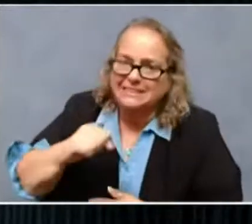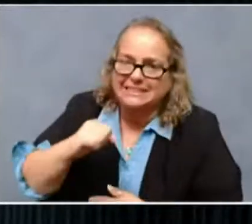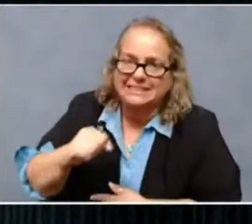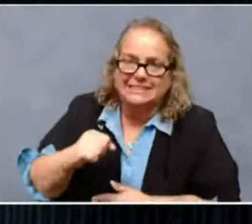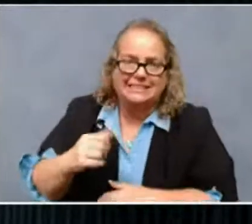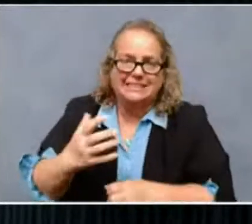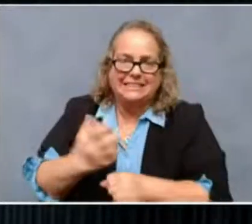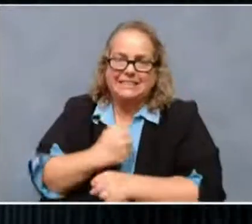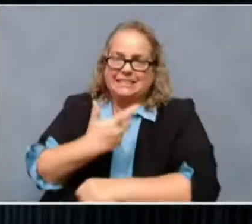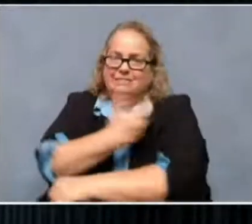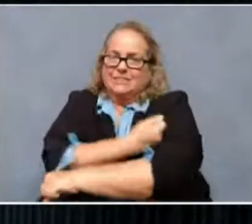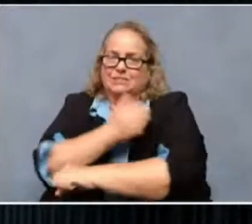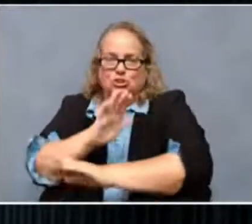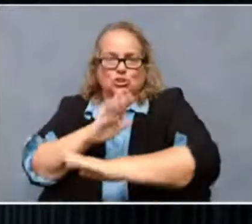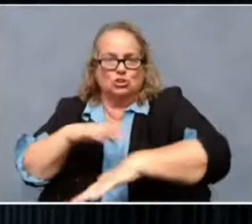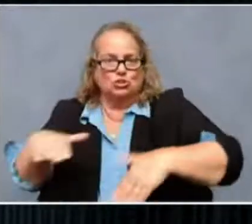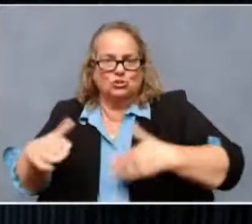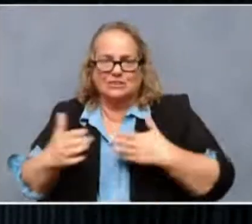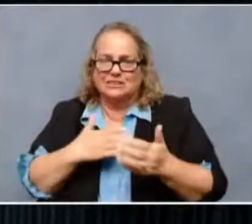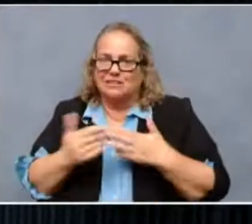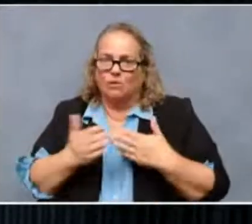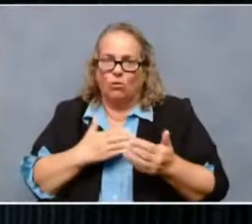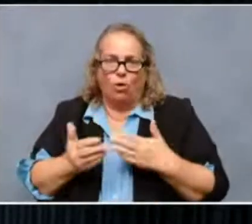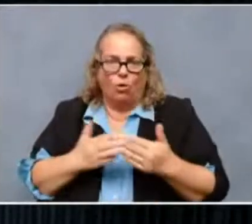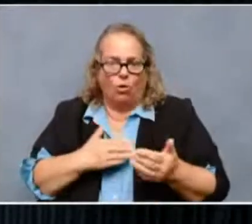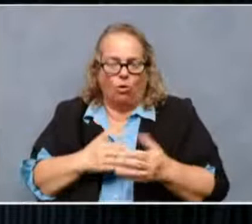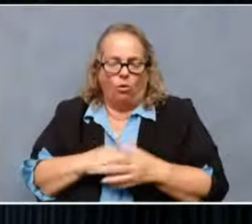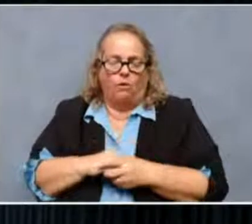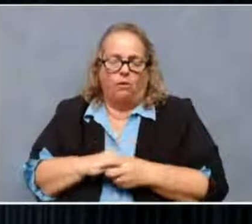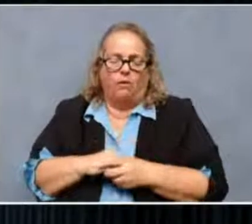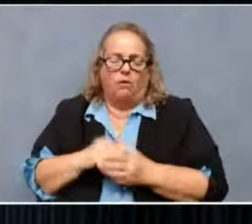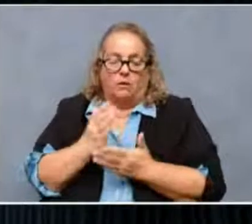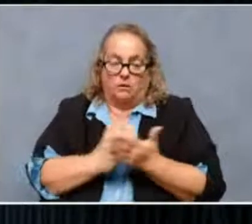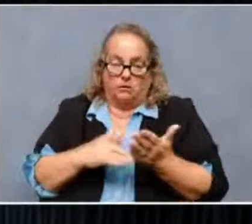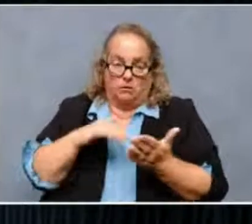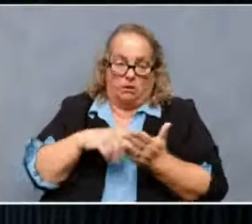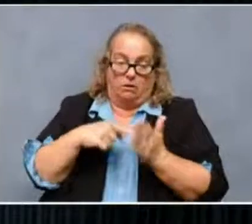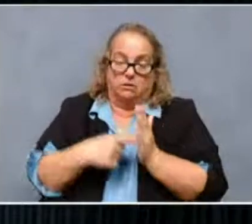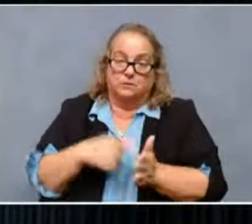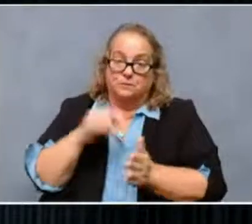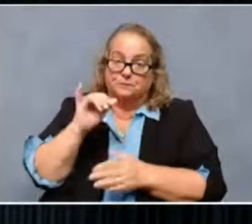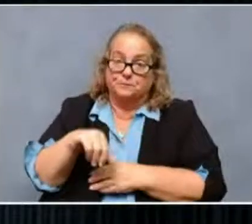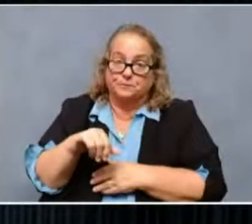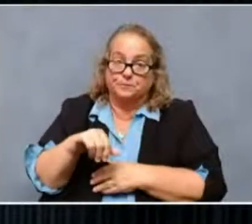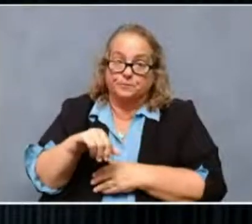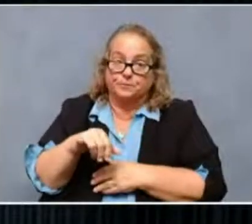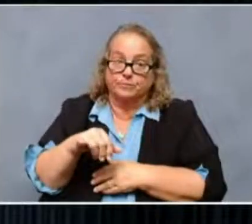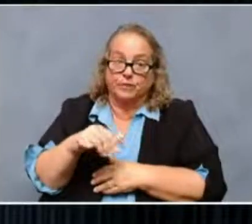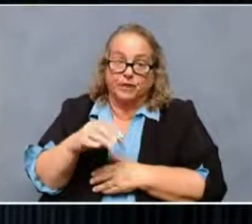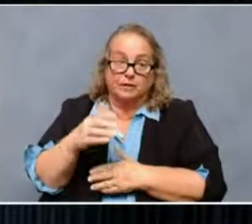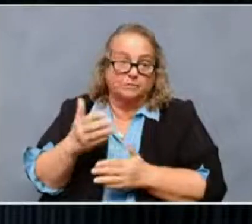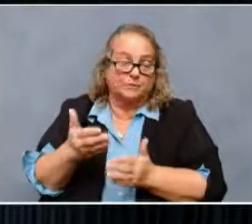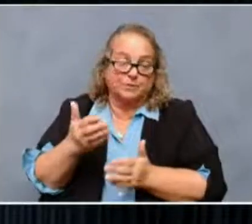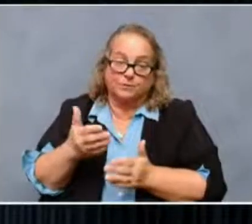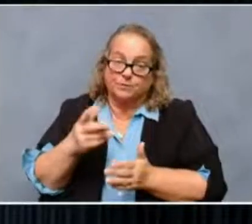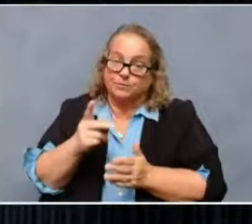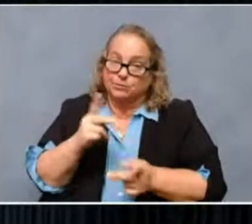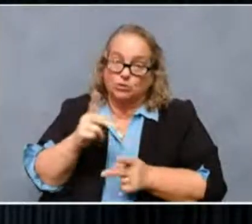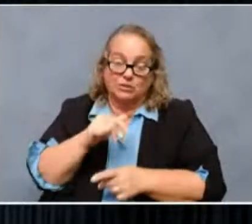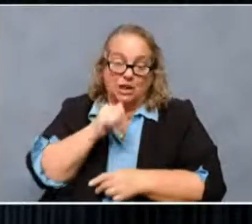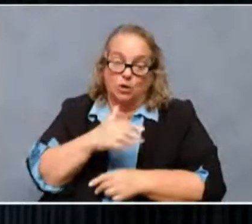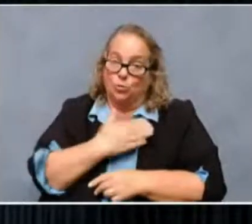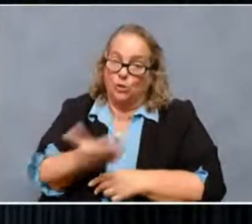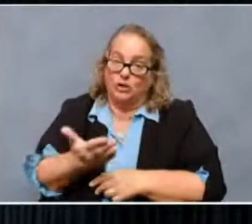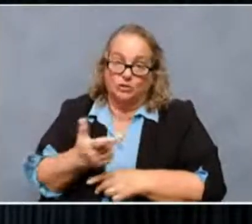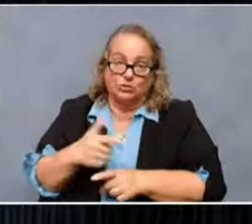available for their children. Mm-hmm. And some studies show that parents may not be willing to vaccinate their kids. What message do you have for